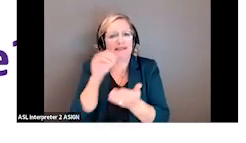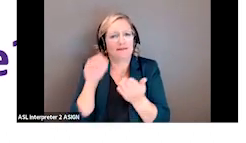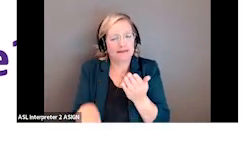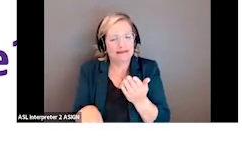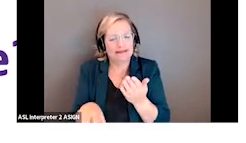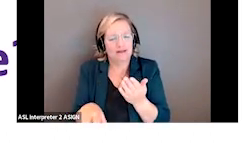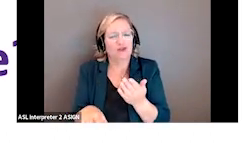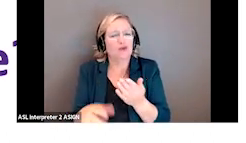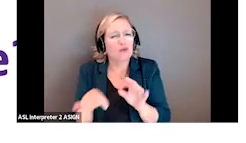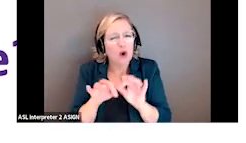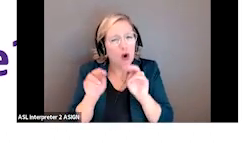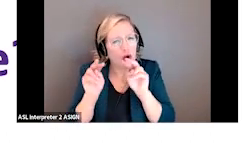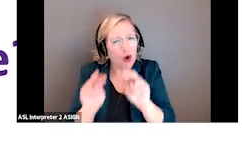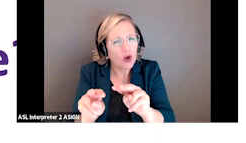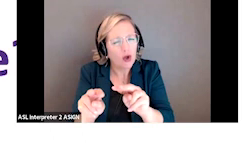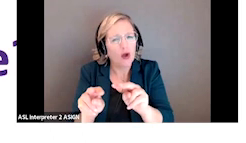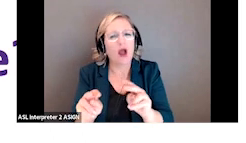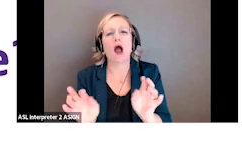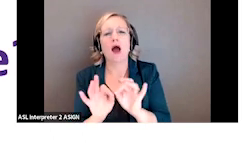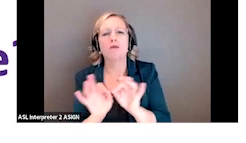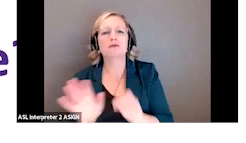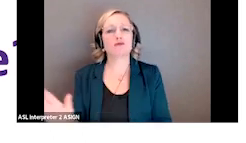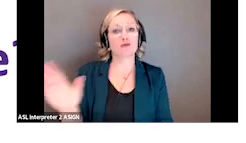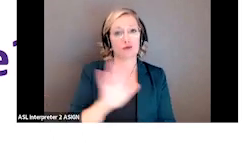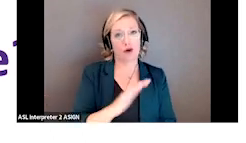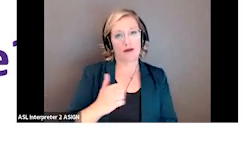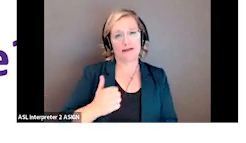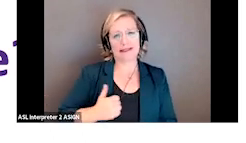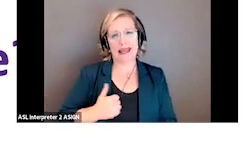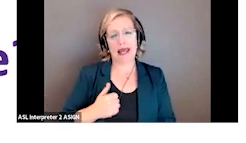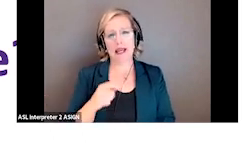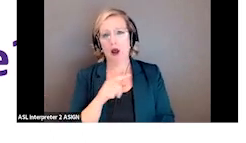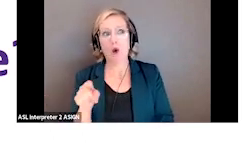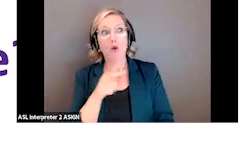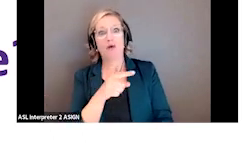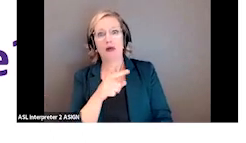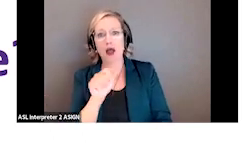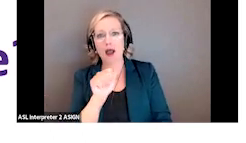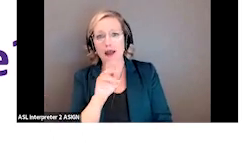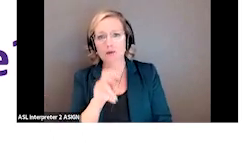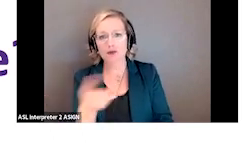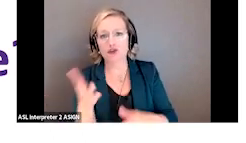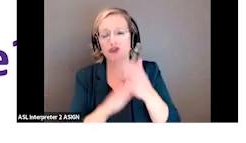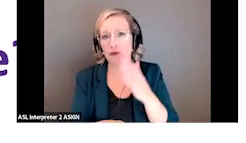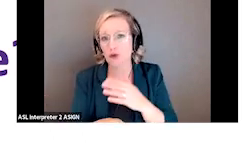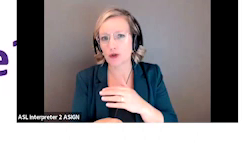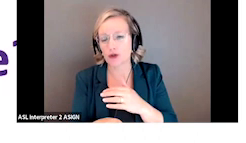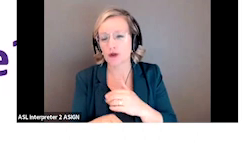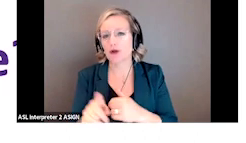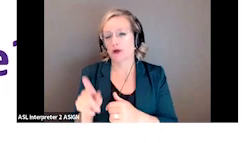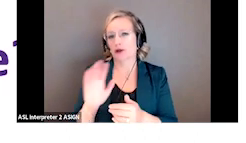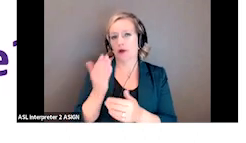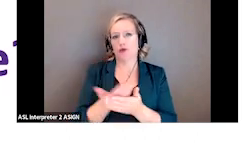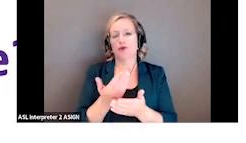across Canada because Amazon has fulfillment centers from coast to coast. Most new sellers